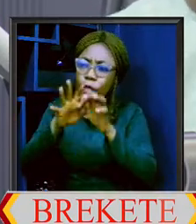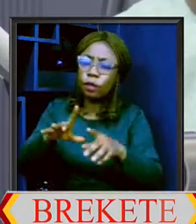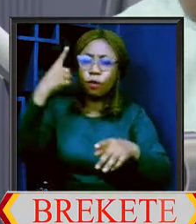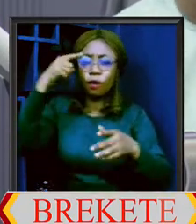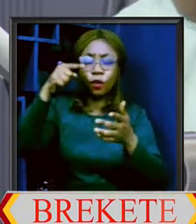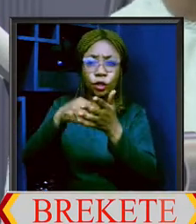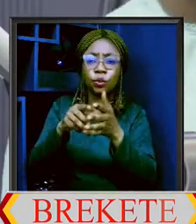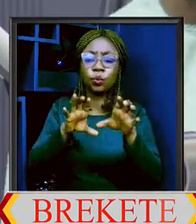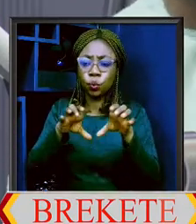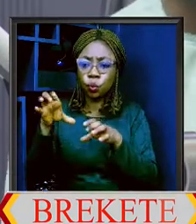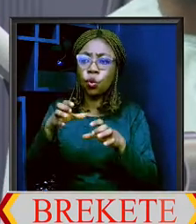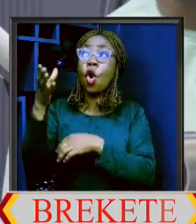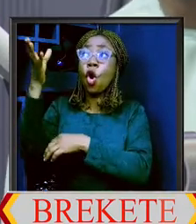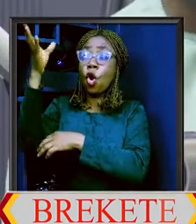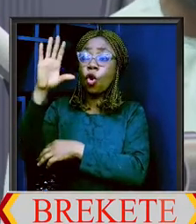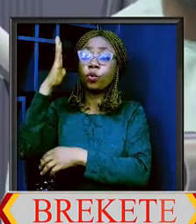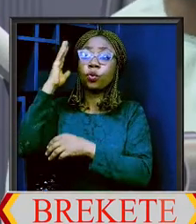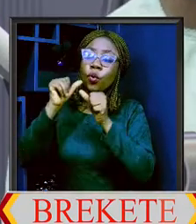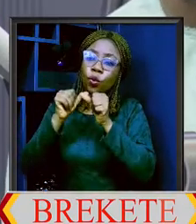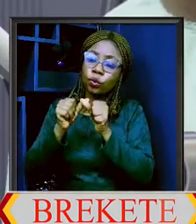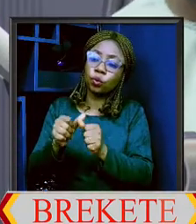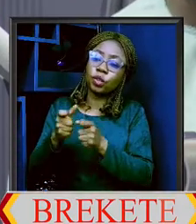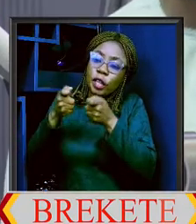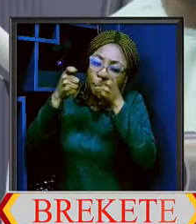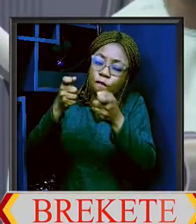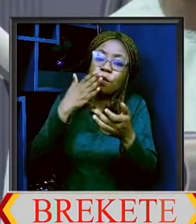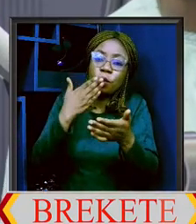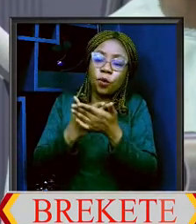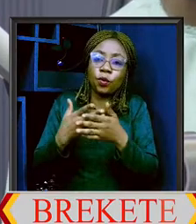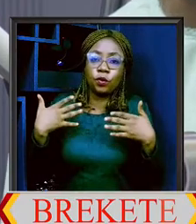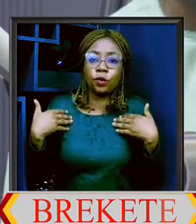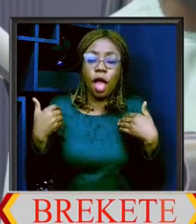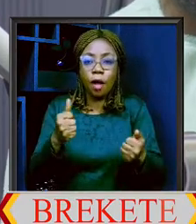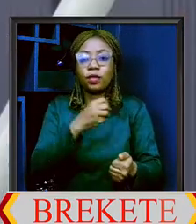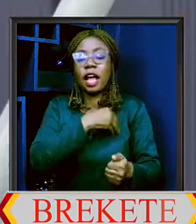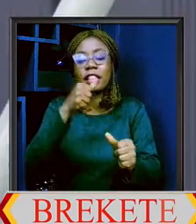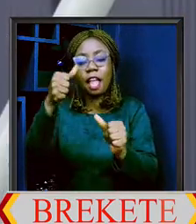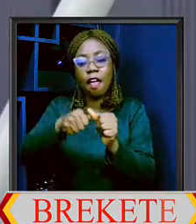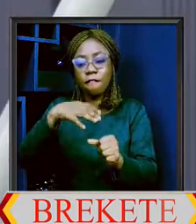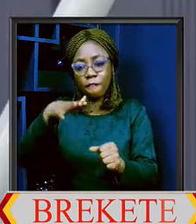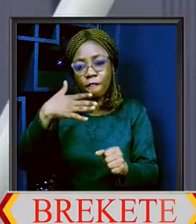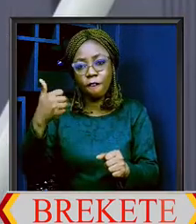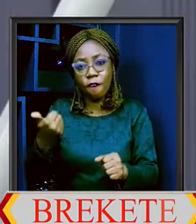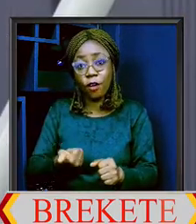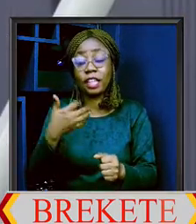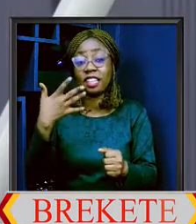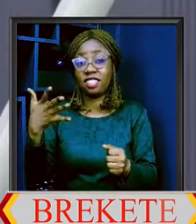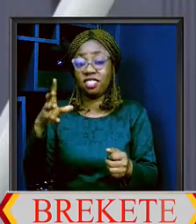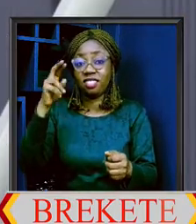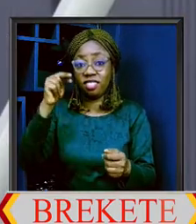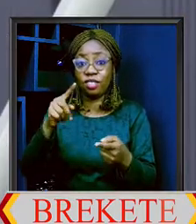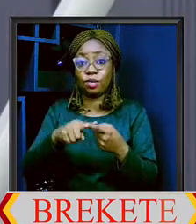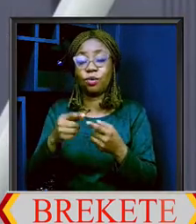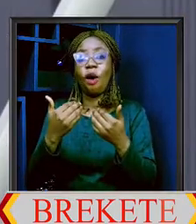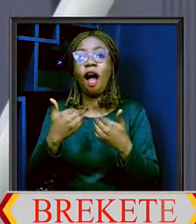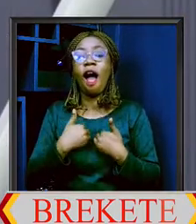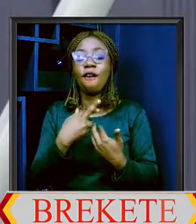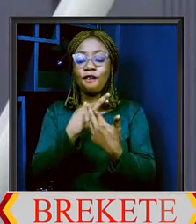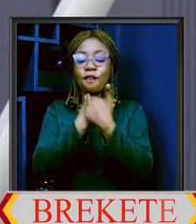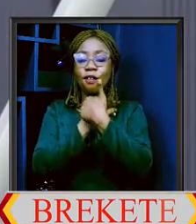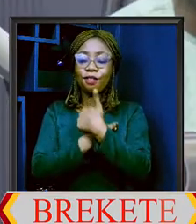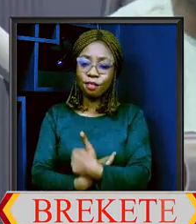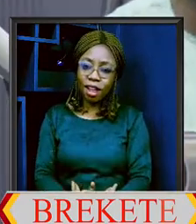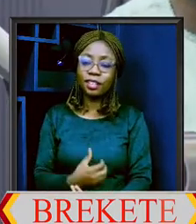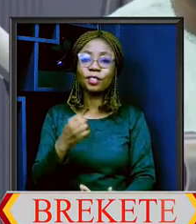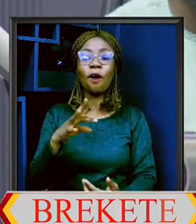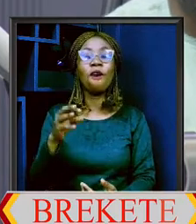may God Almighty contined to enrich him with good health and every other thing way he need to get ready rest of M let's appreciate former